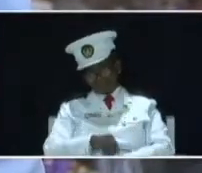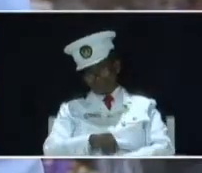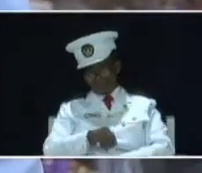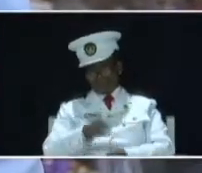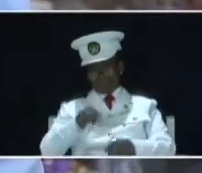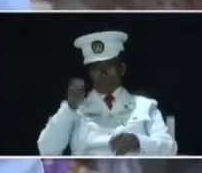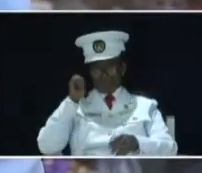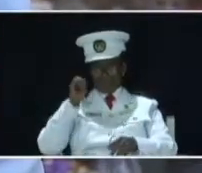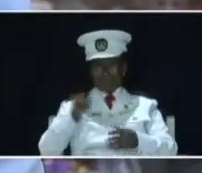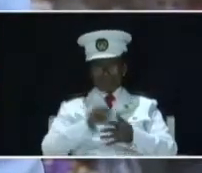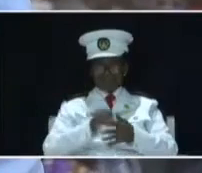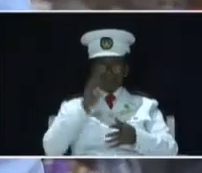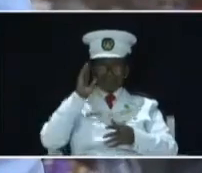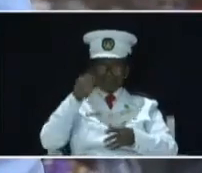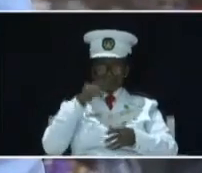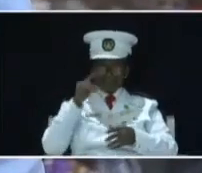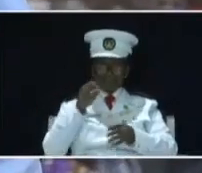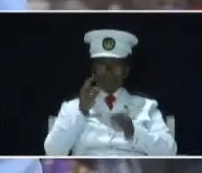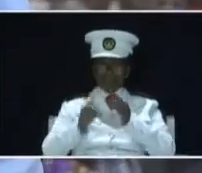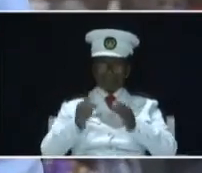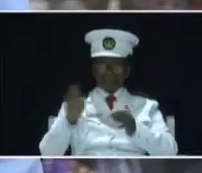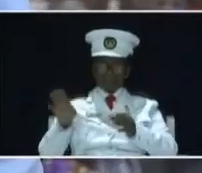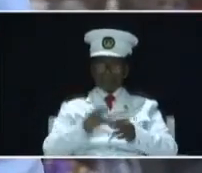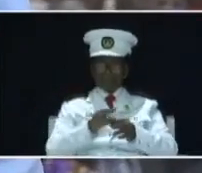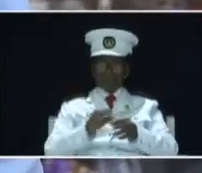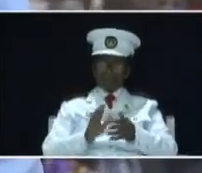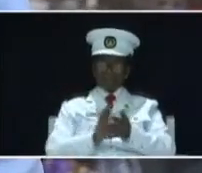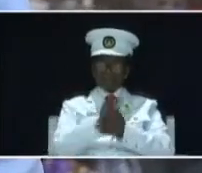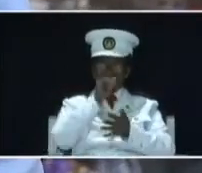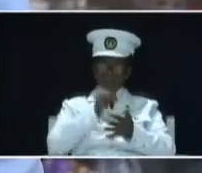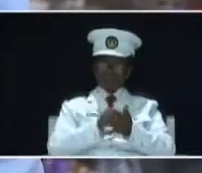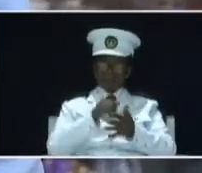Mathematics will say, if you prove it, I will believe it.